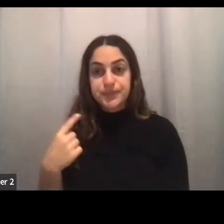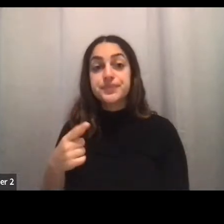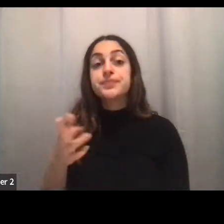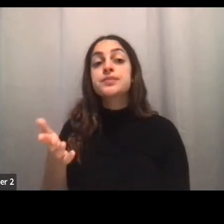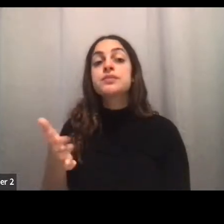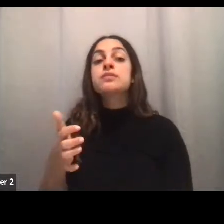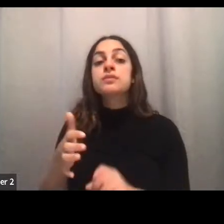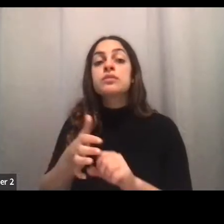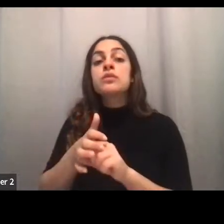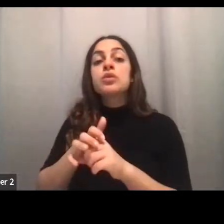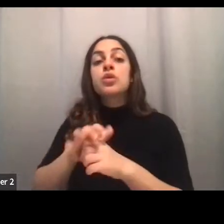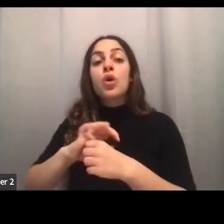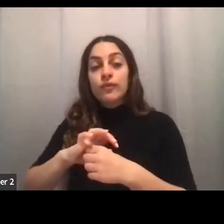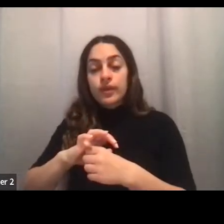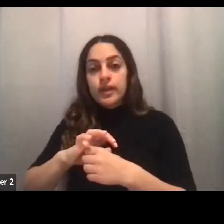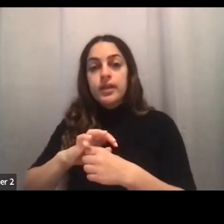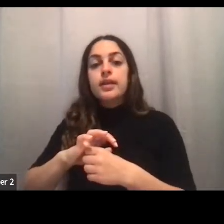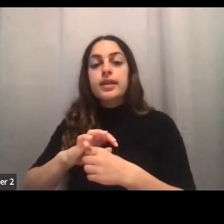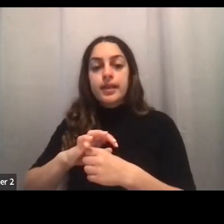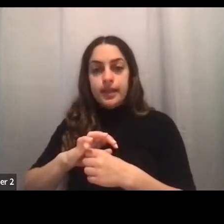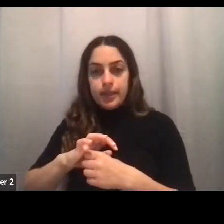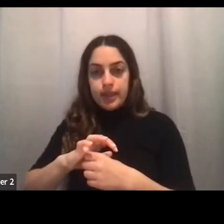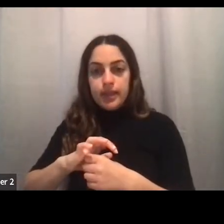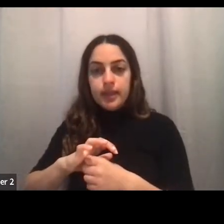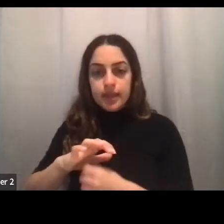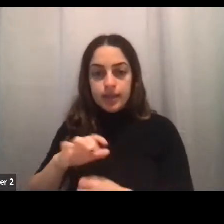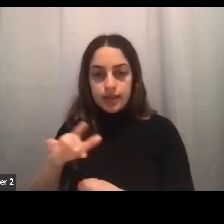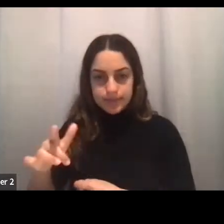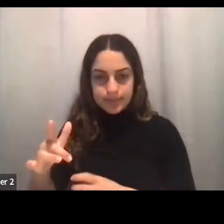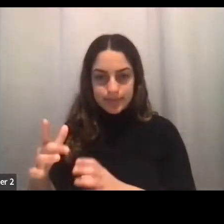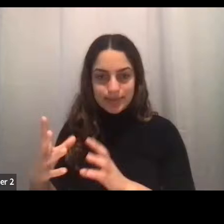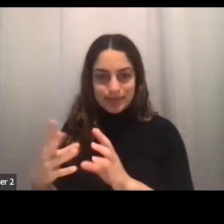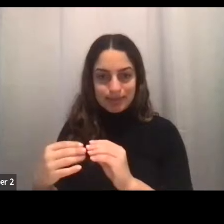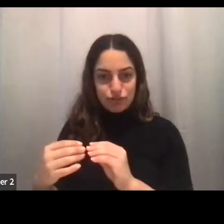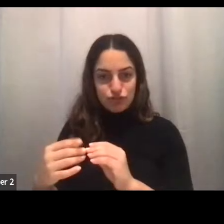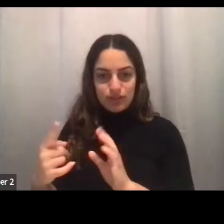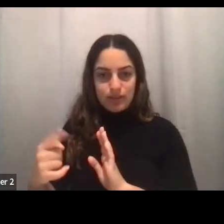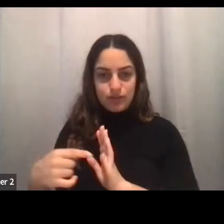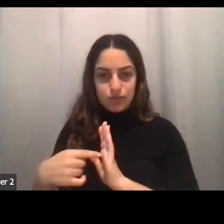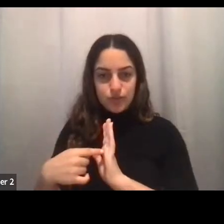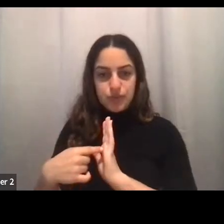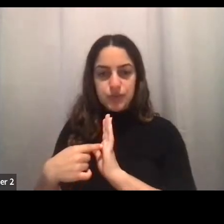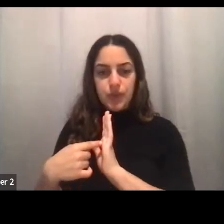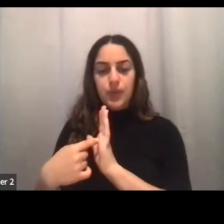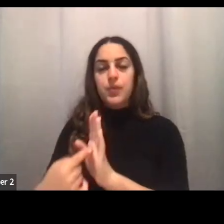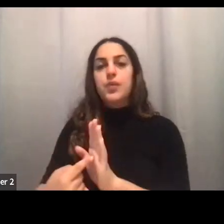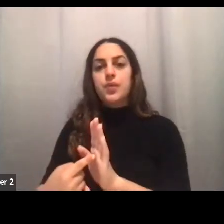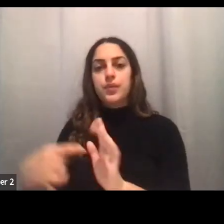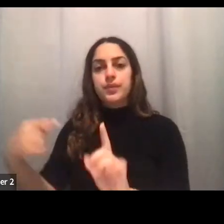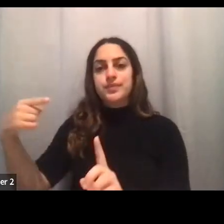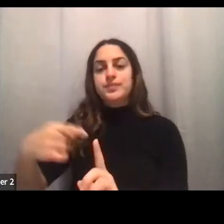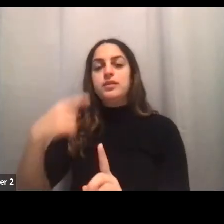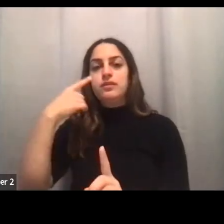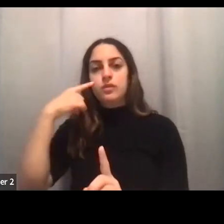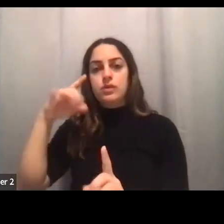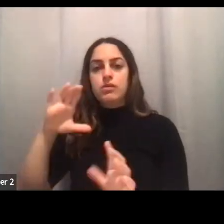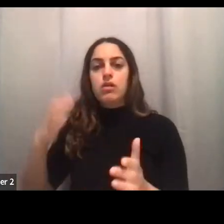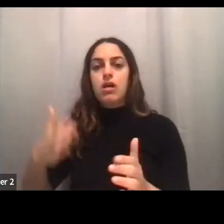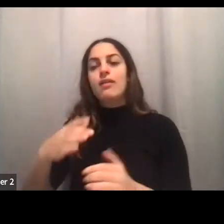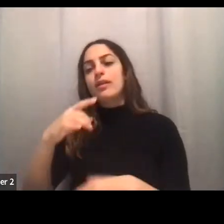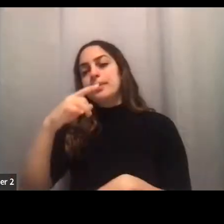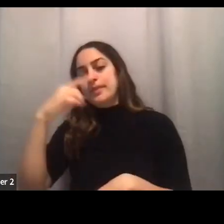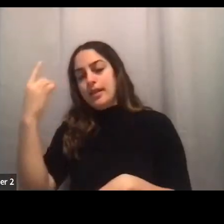19 um she session has put a spotlight on the concentration of black and brown women and low-wage